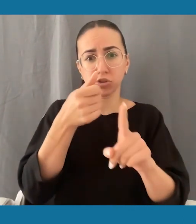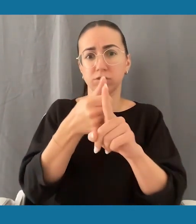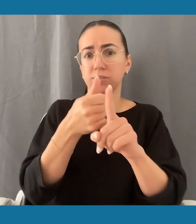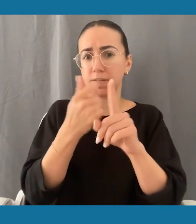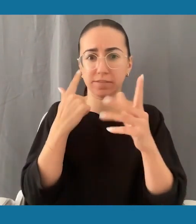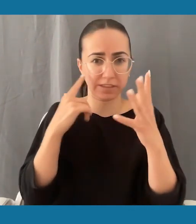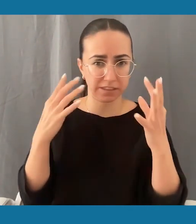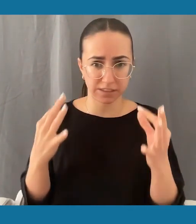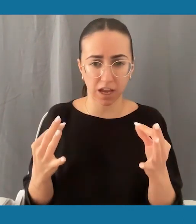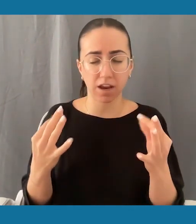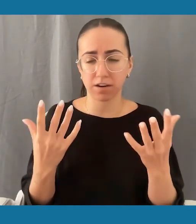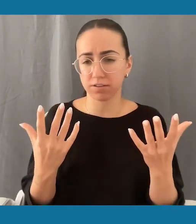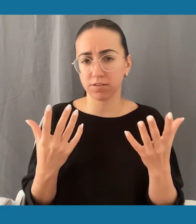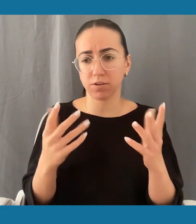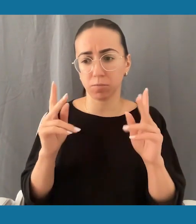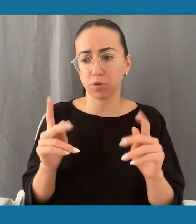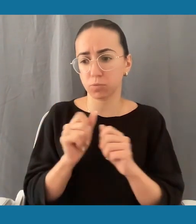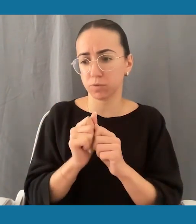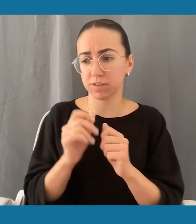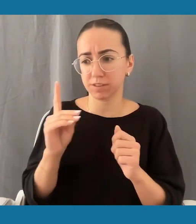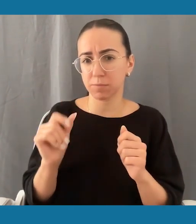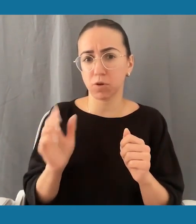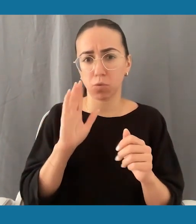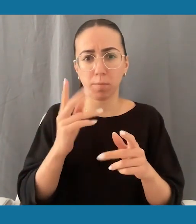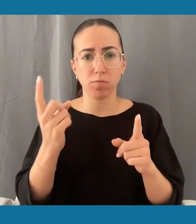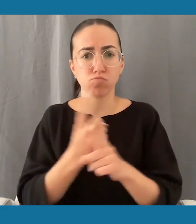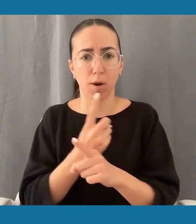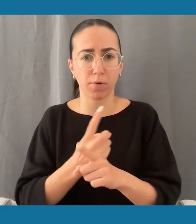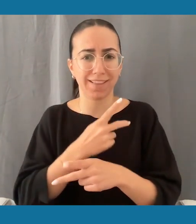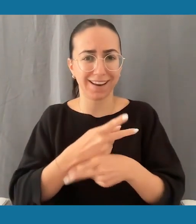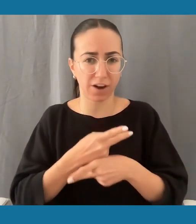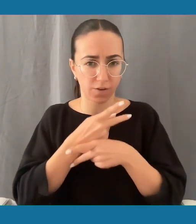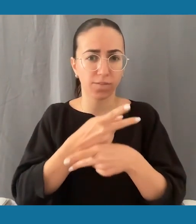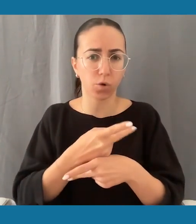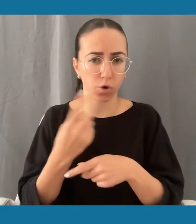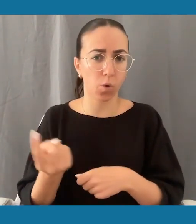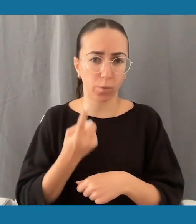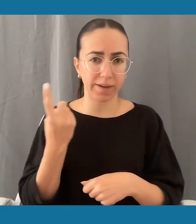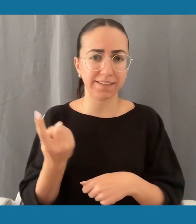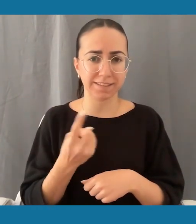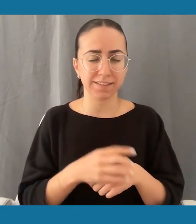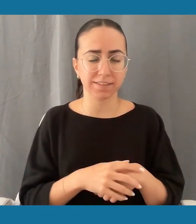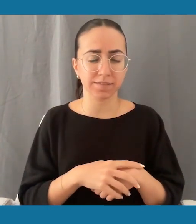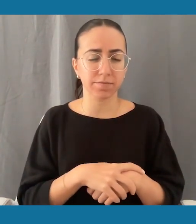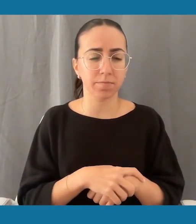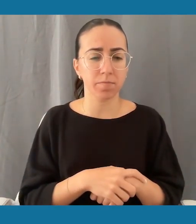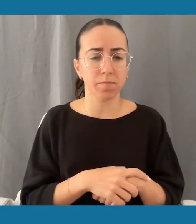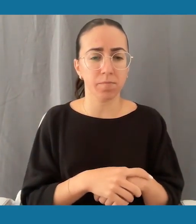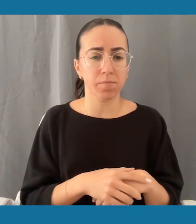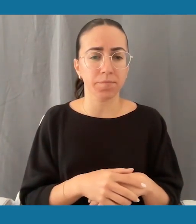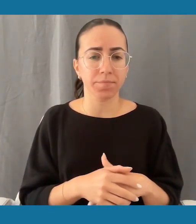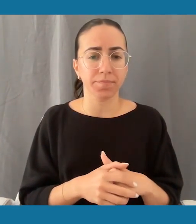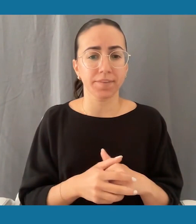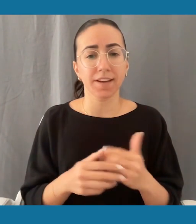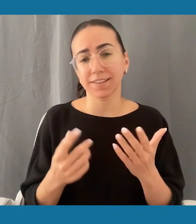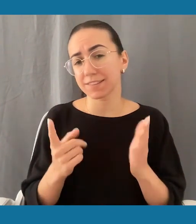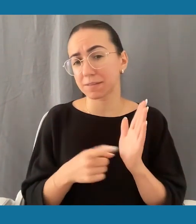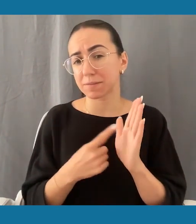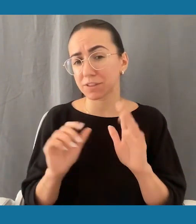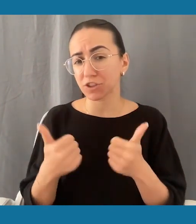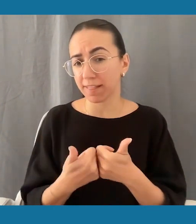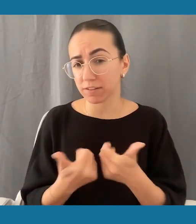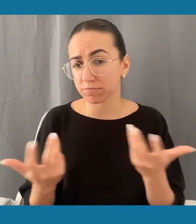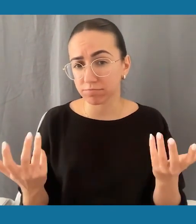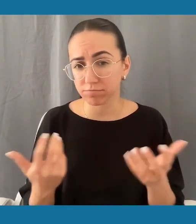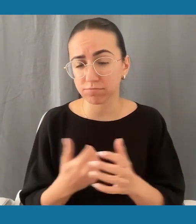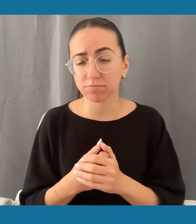person who is disabled is being properly cared for at all times. And it is a challenging position. Certainly they